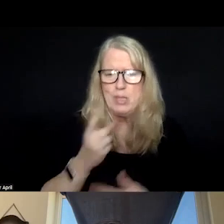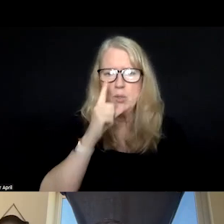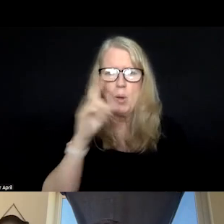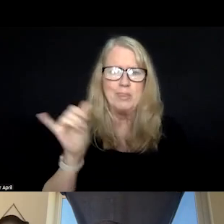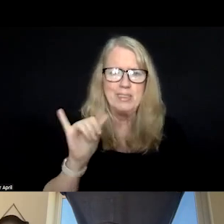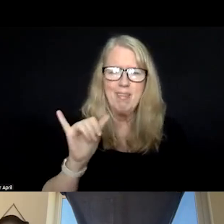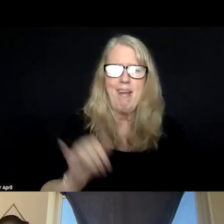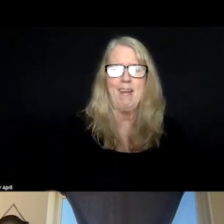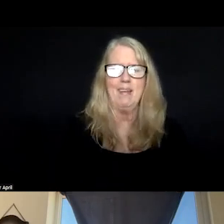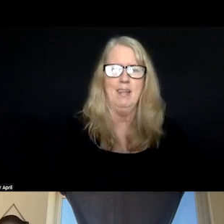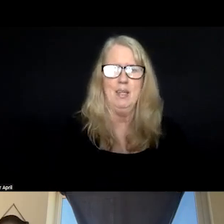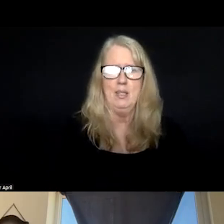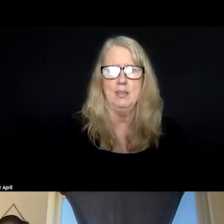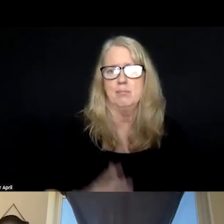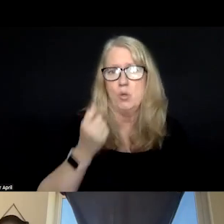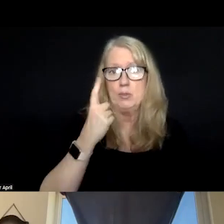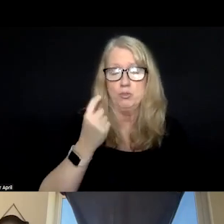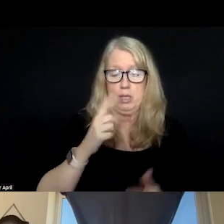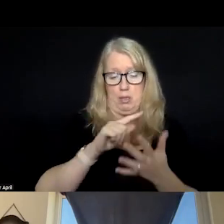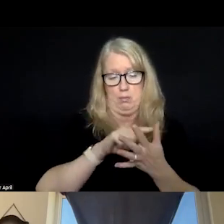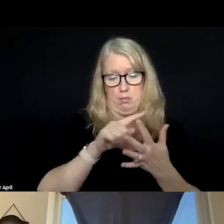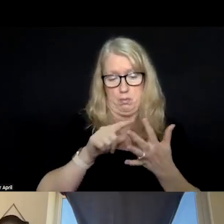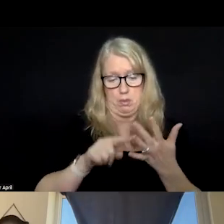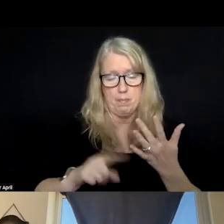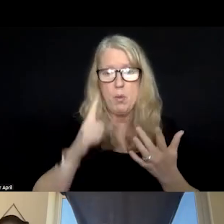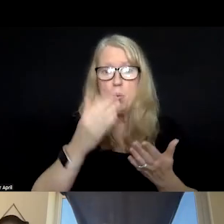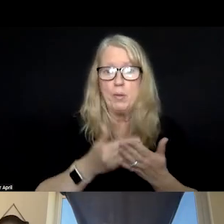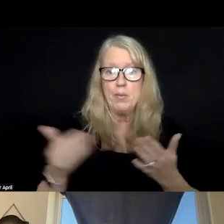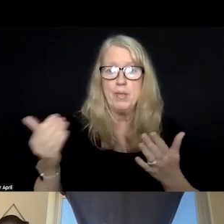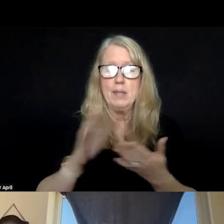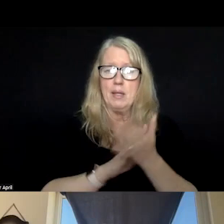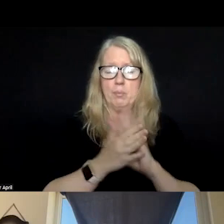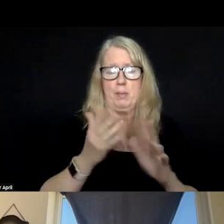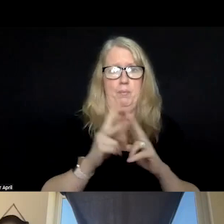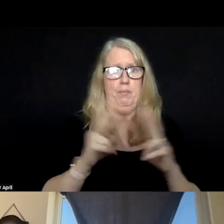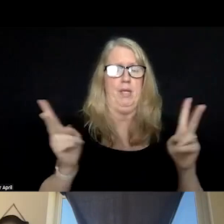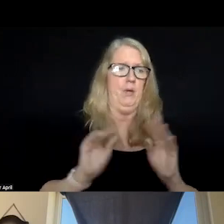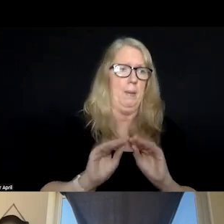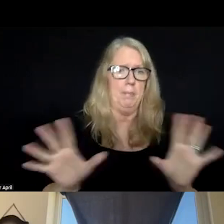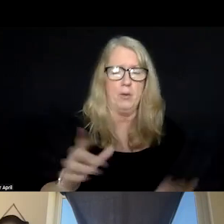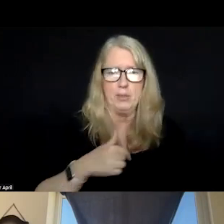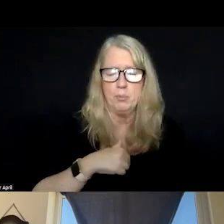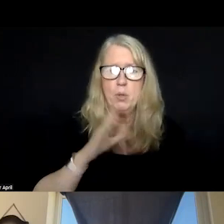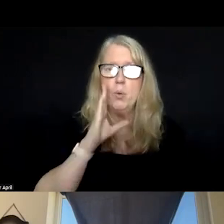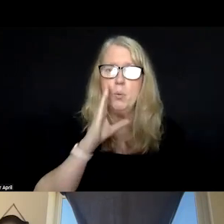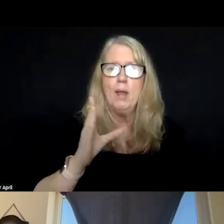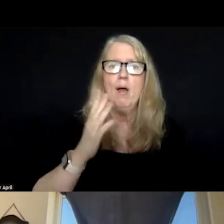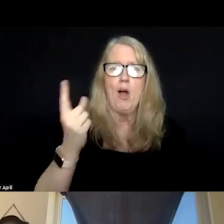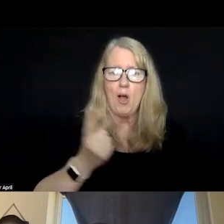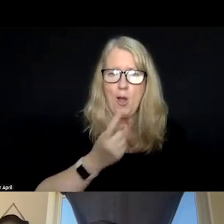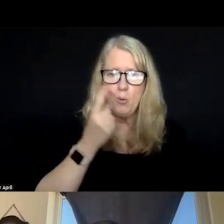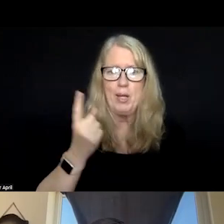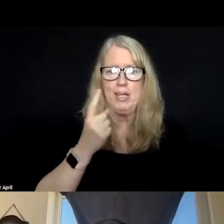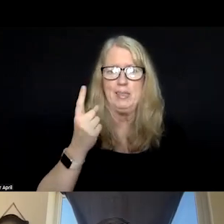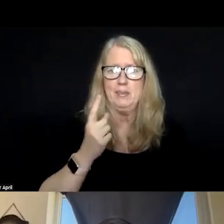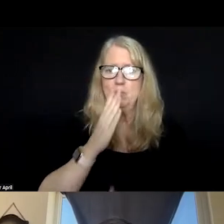And through that, one of the things that has become very apparent to me is there will always be